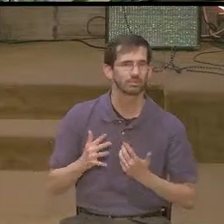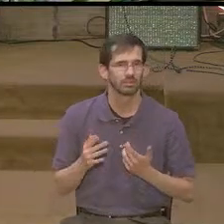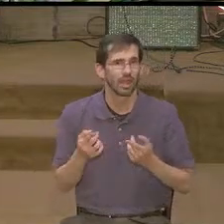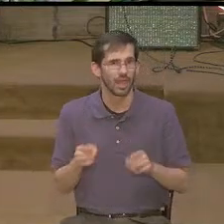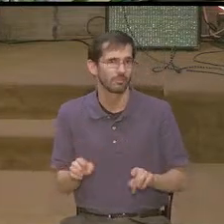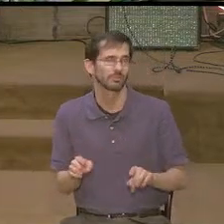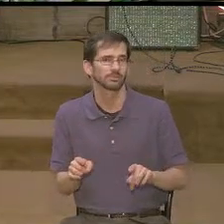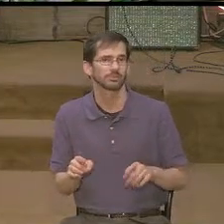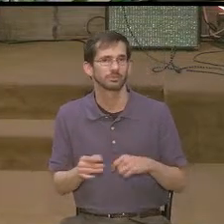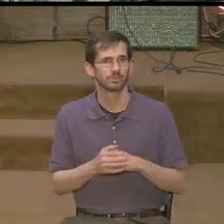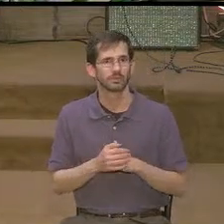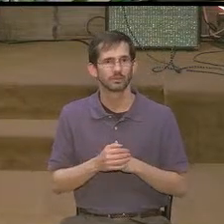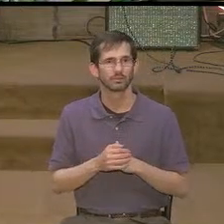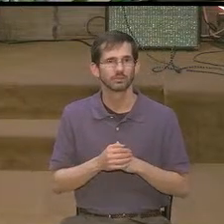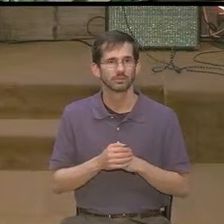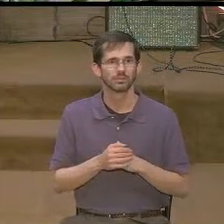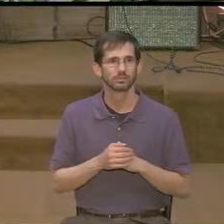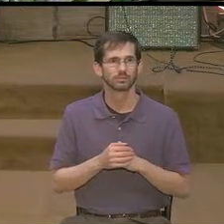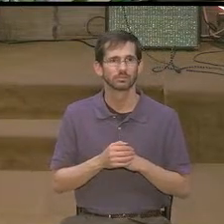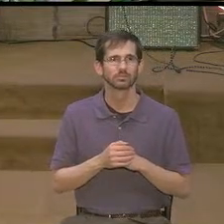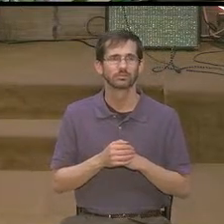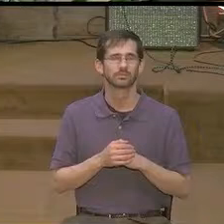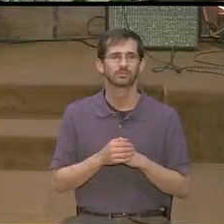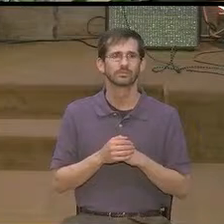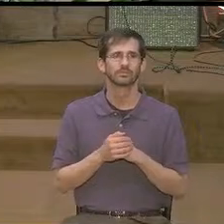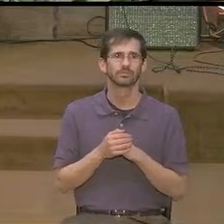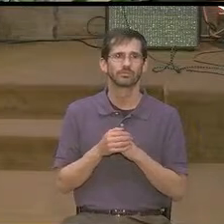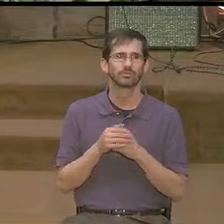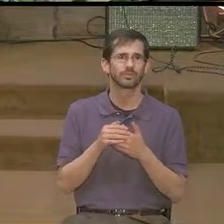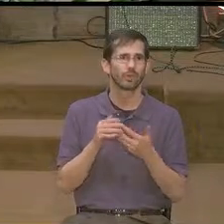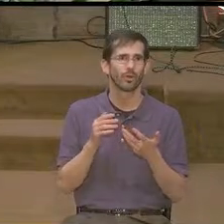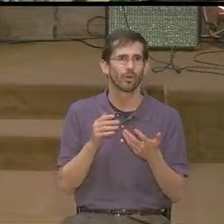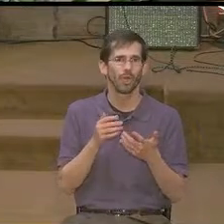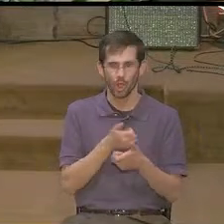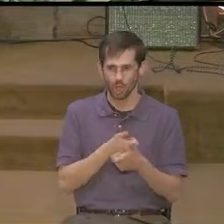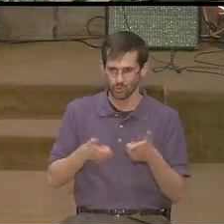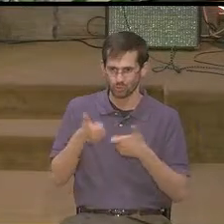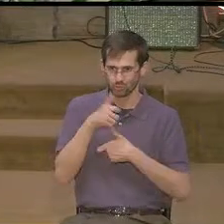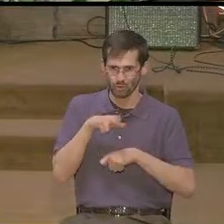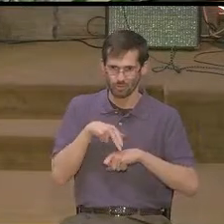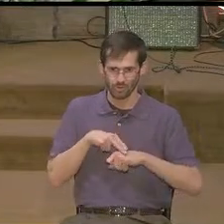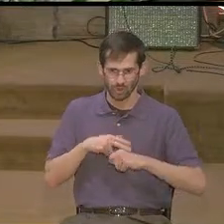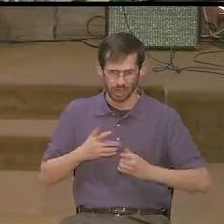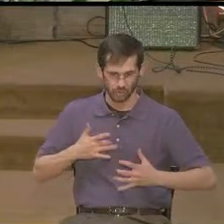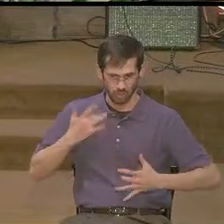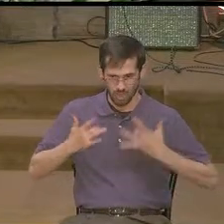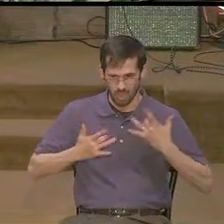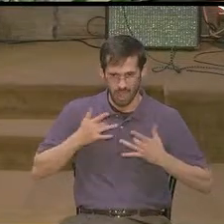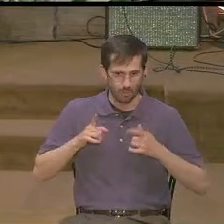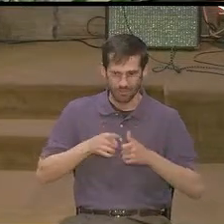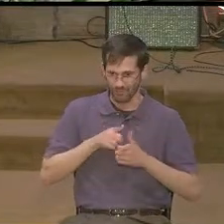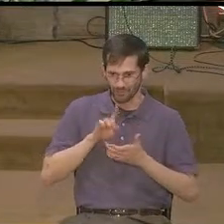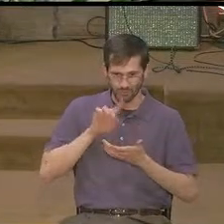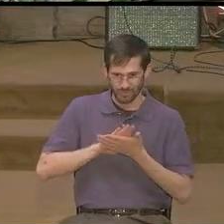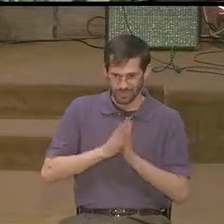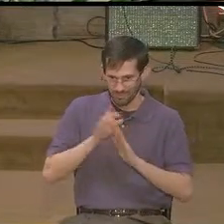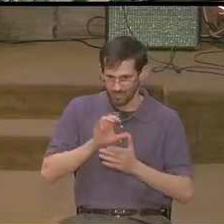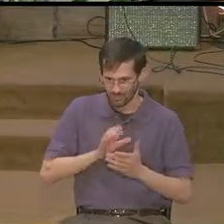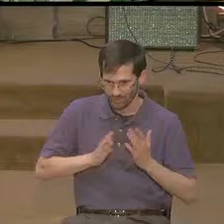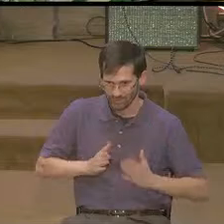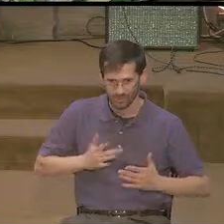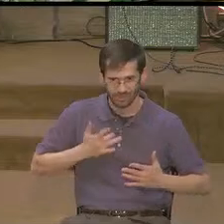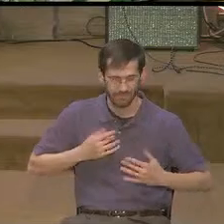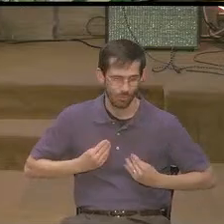happens. You know the whole supernatural high type thing, when you first became a Christian, you felt like, woo, you